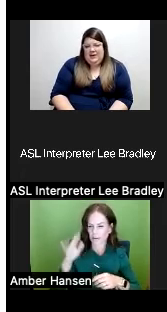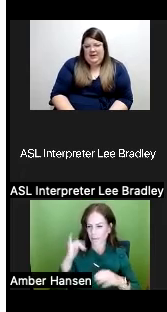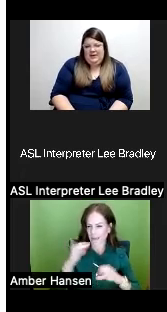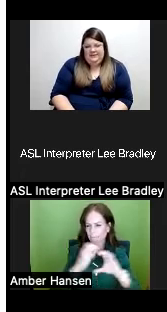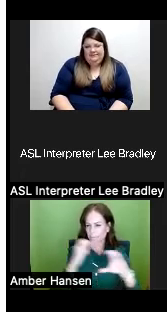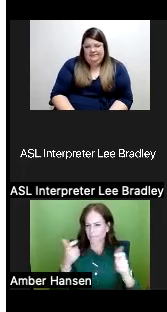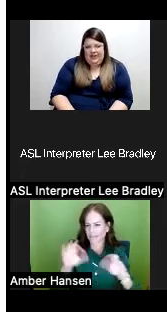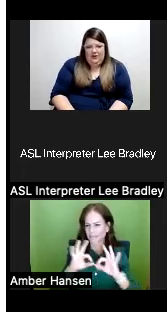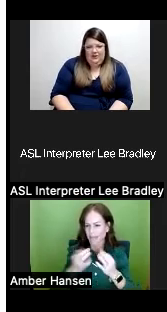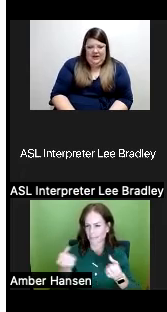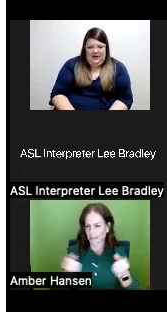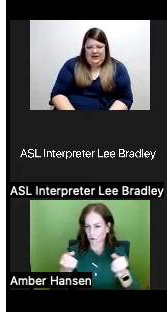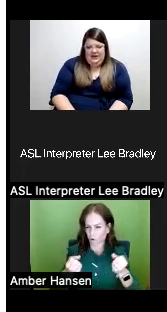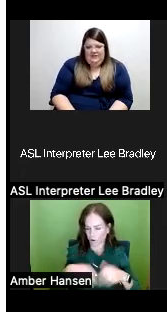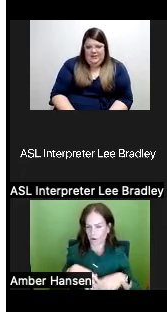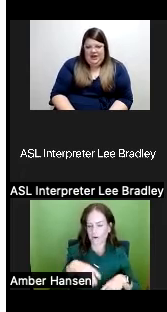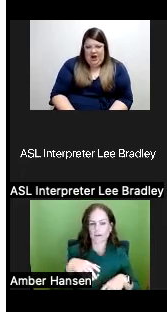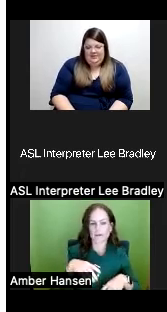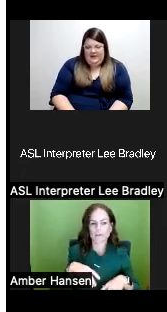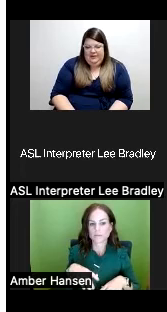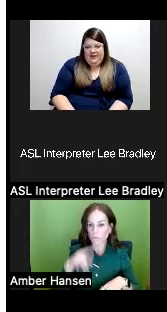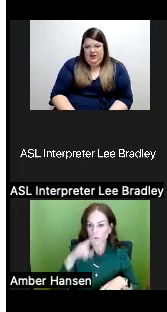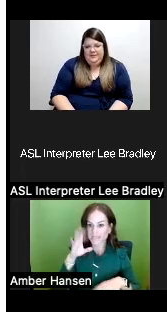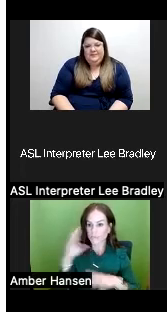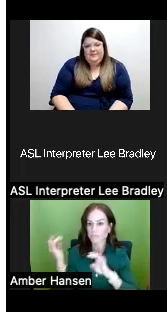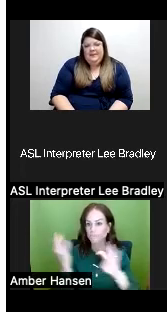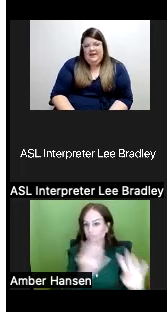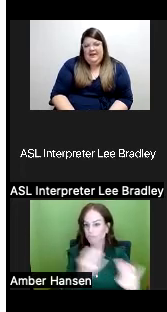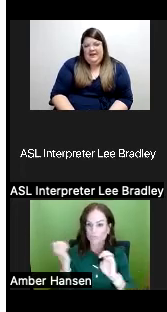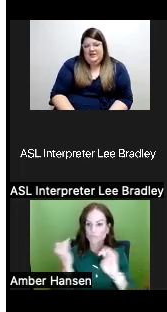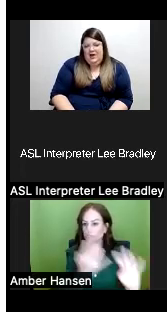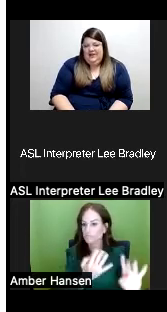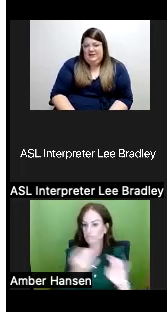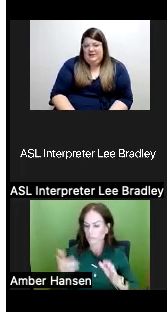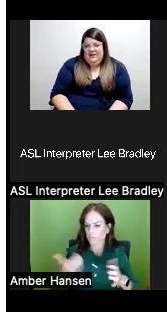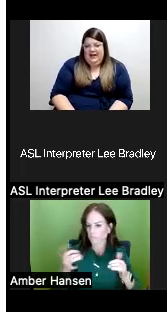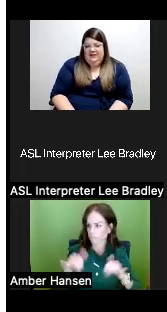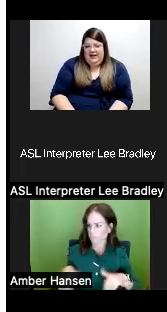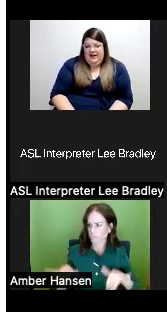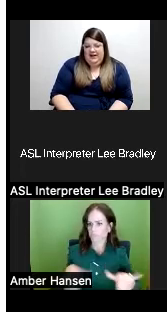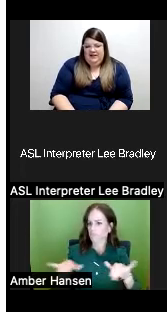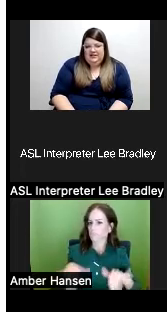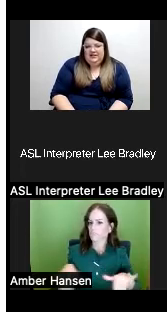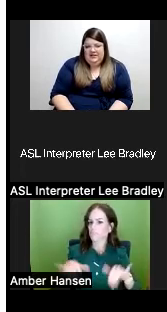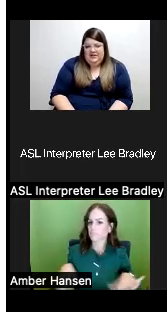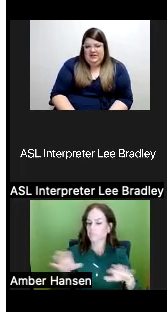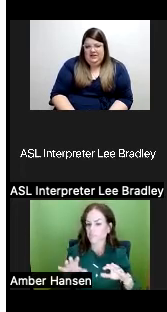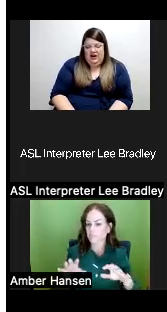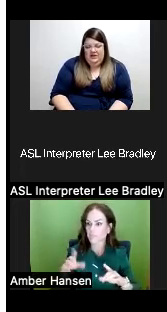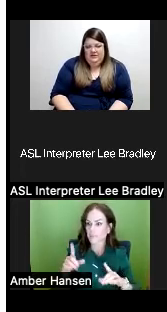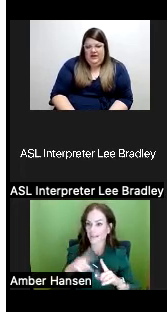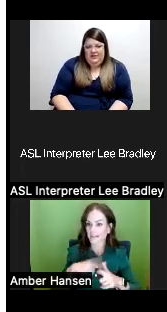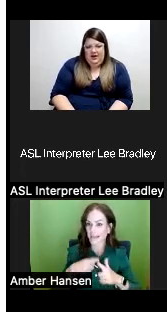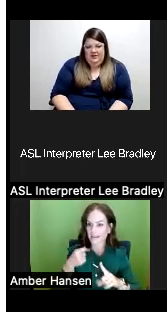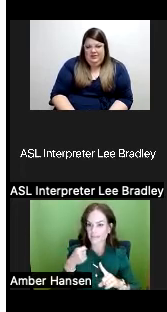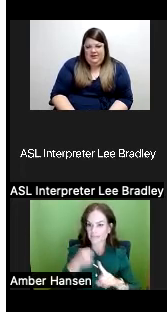get in the Suburban, the big family car, family vehicle. So all the kids would file on into the